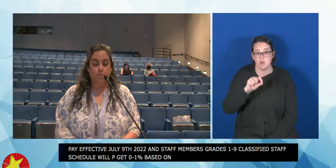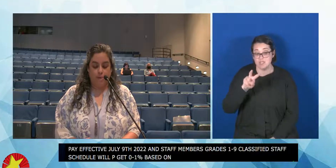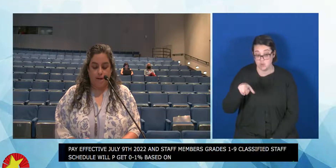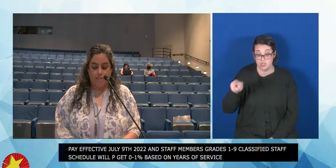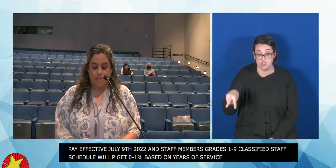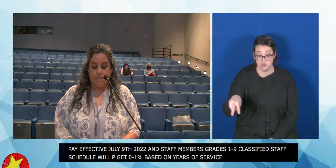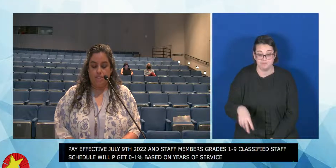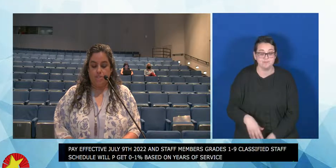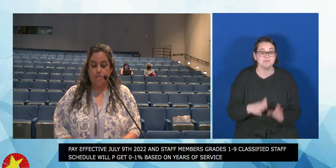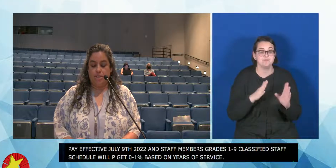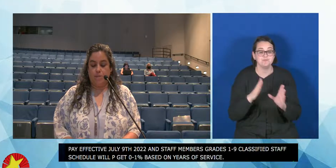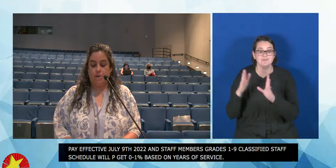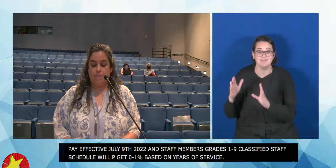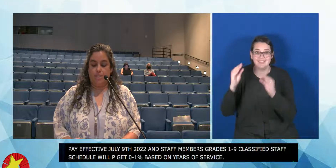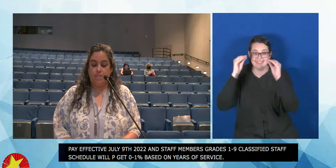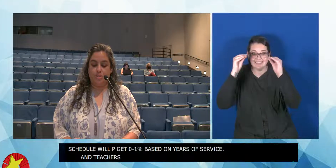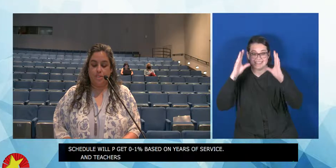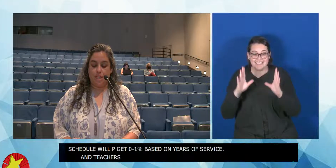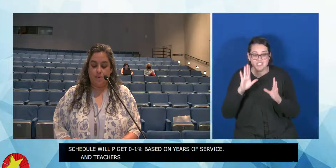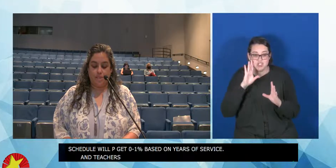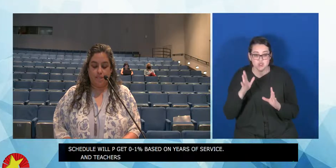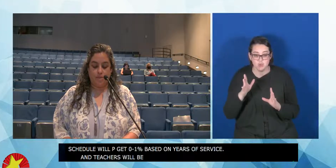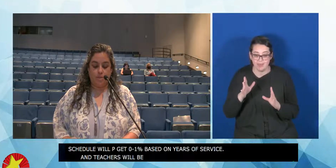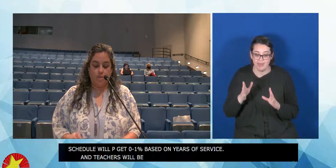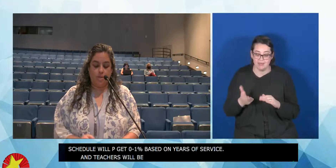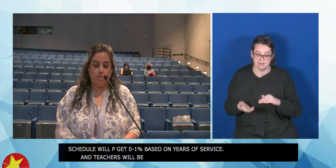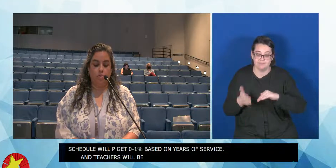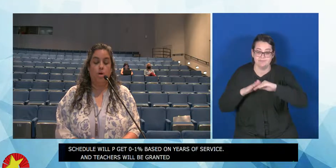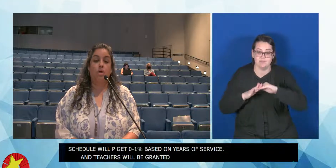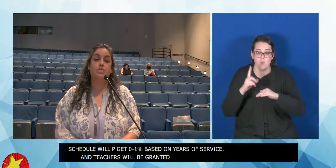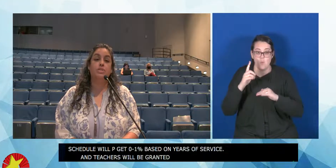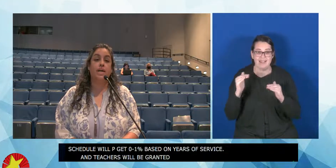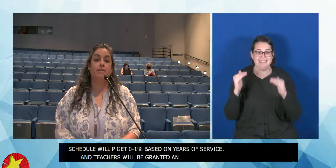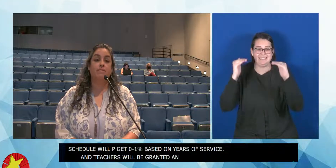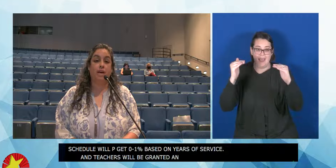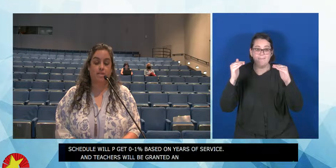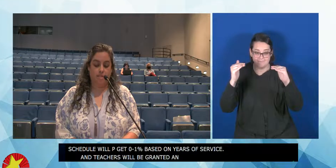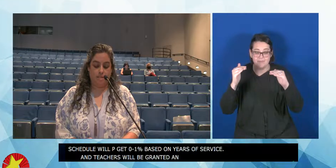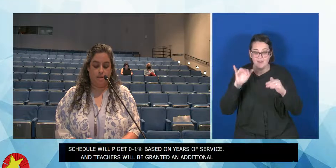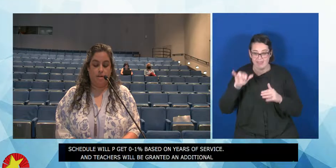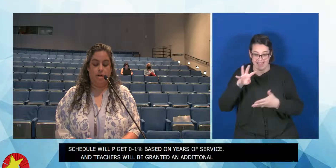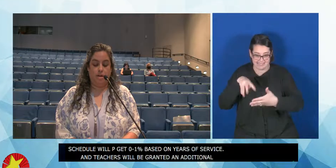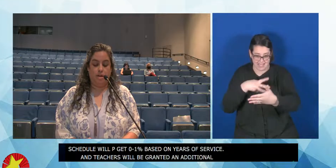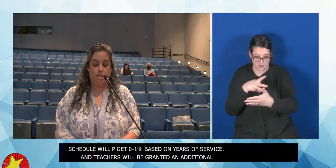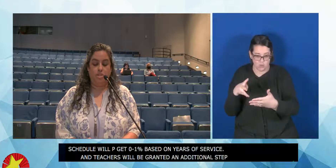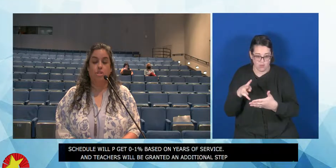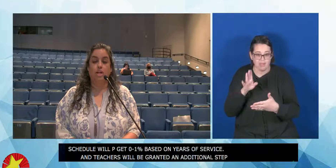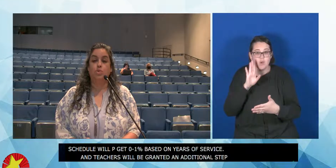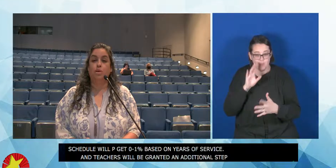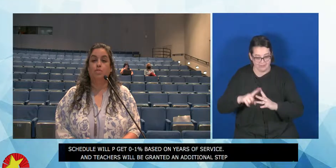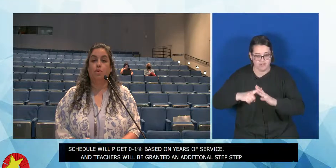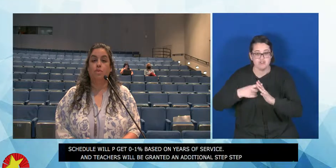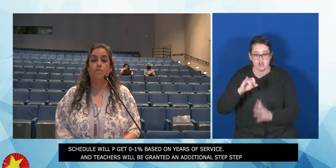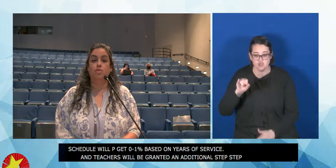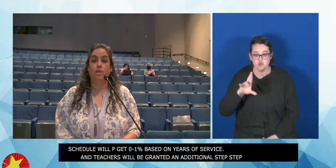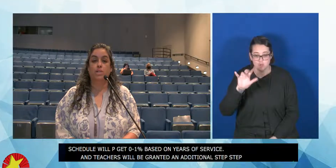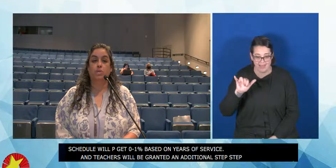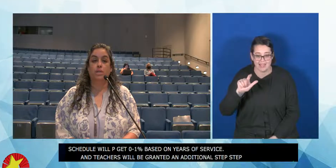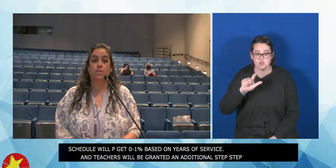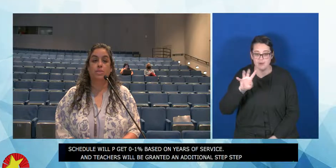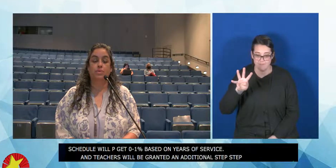Teachers will be granted an additional step on the teacher salary schedule, which will also take effect on July 24th